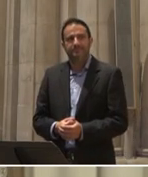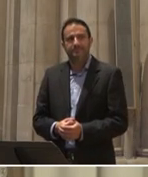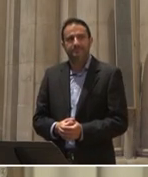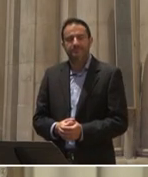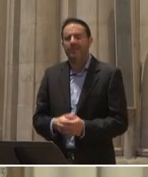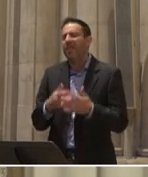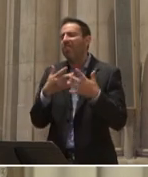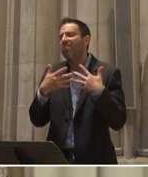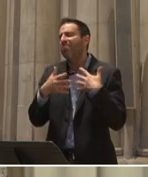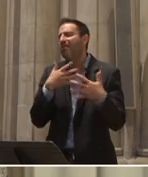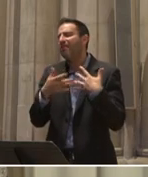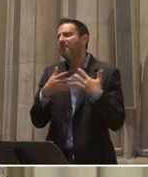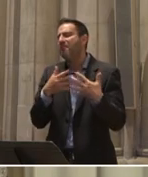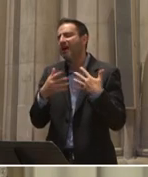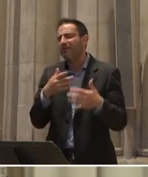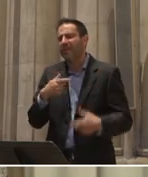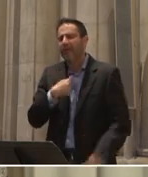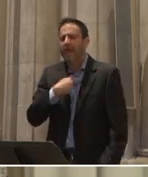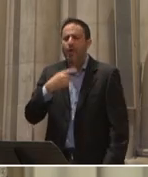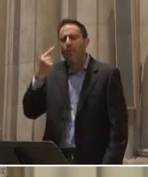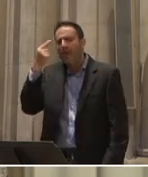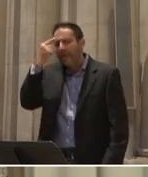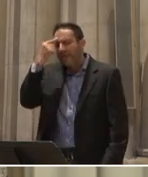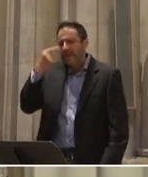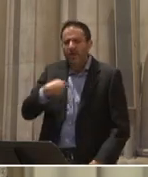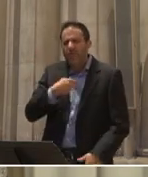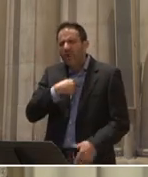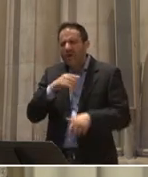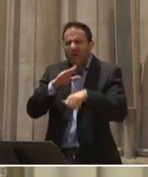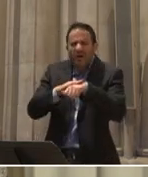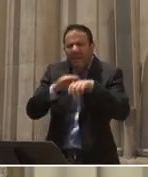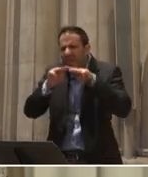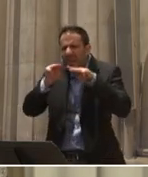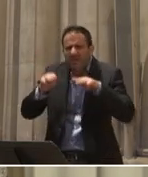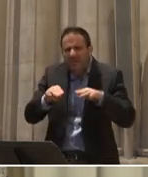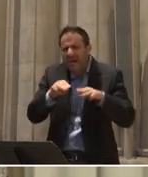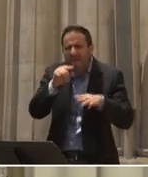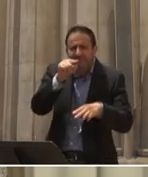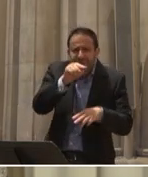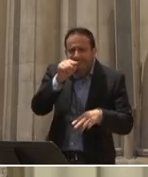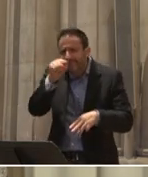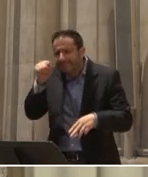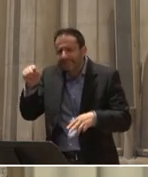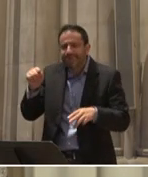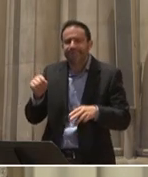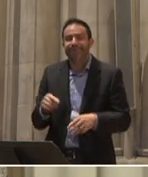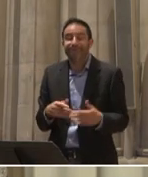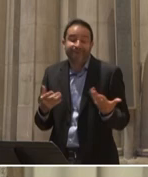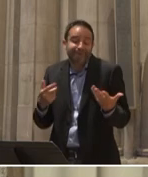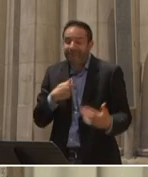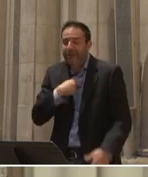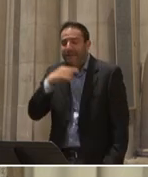And no matter where we think we are on that arc, and of course, we really don't know,